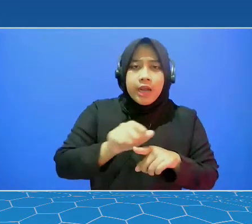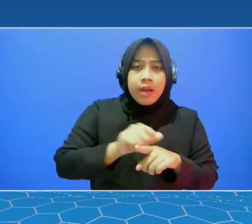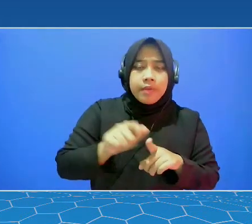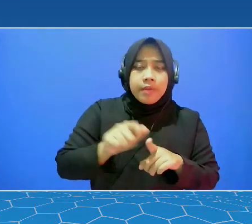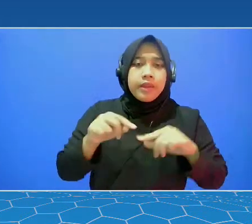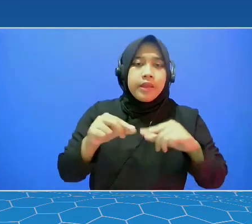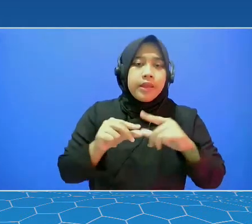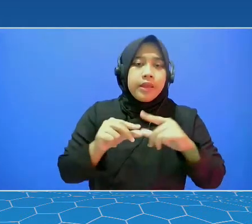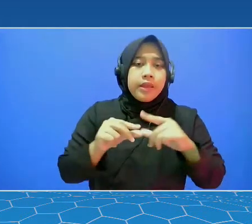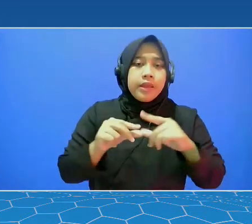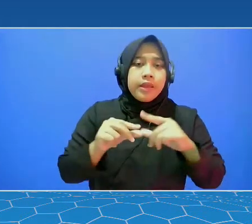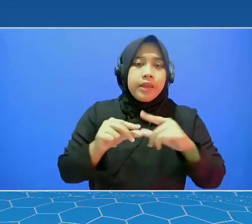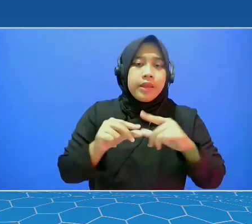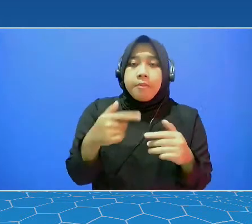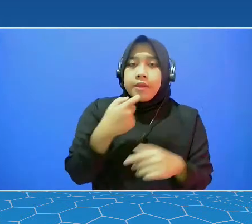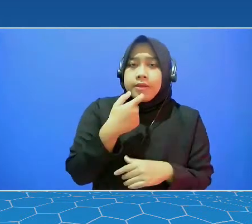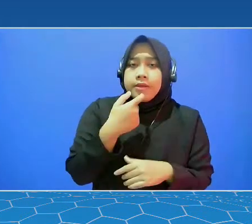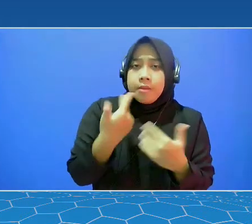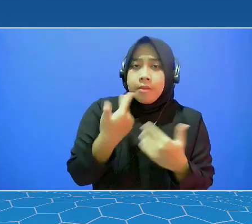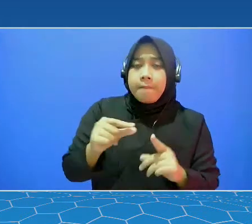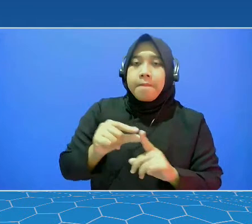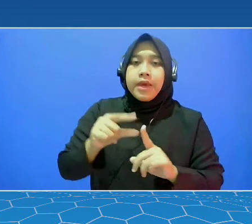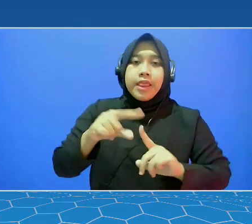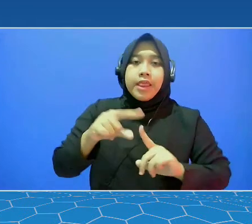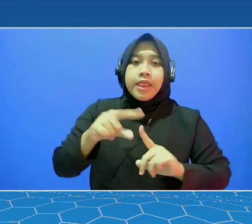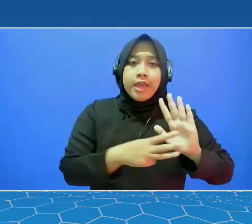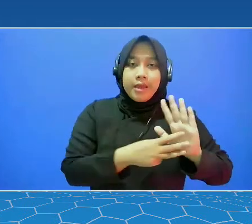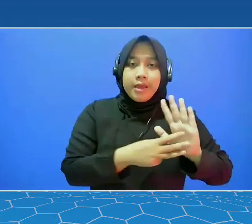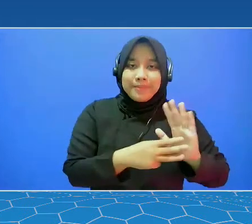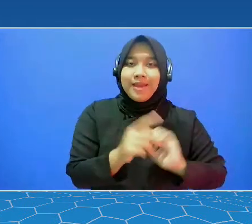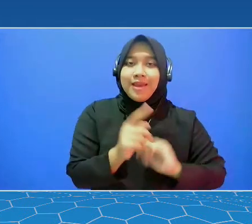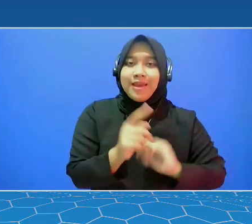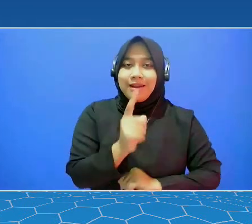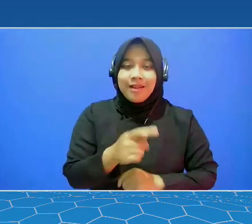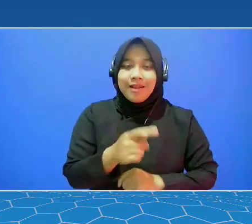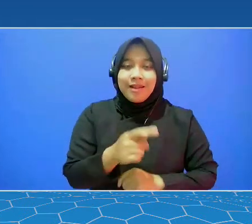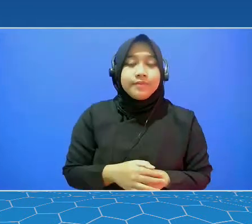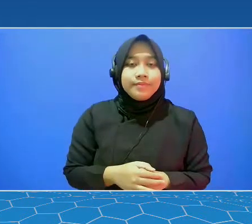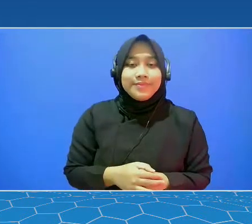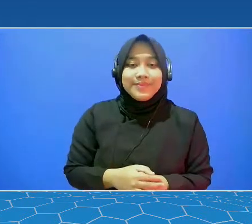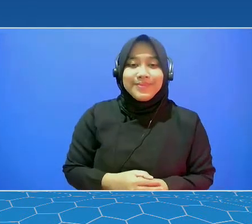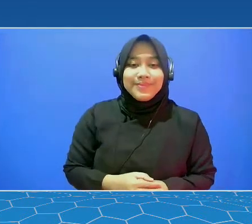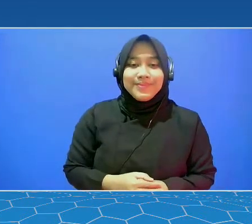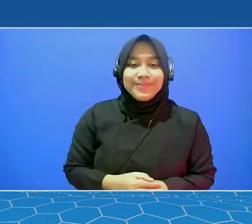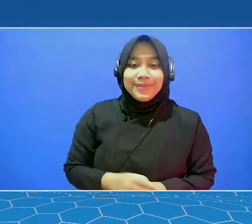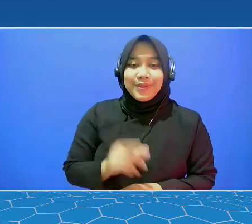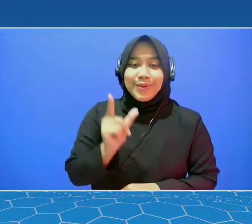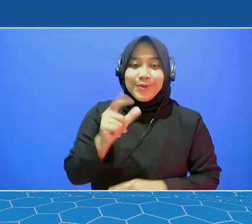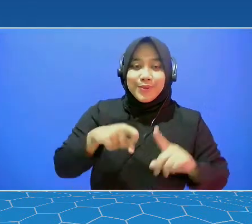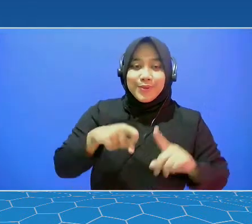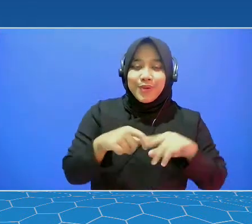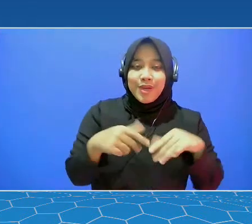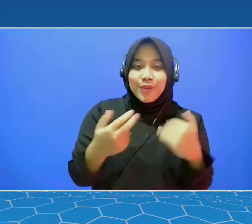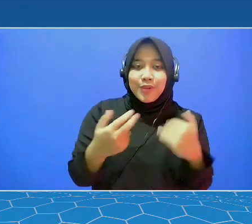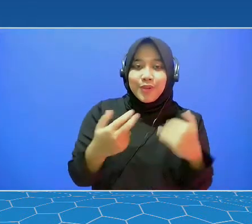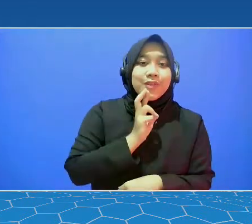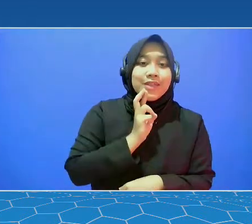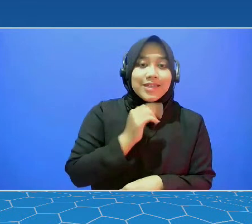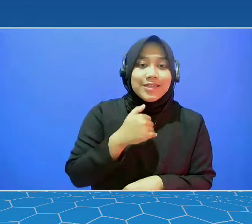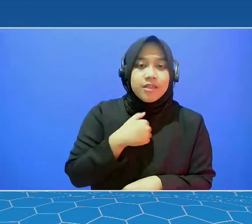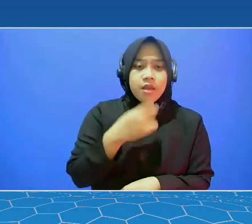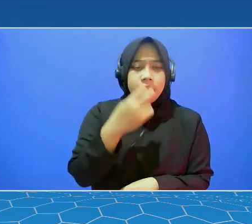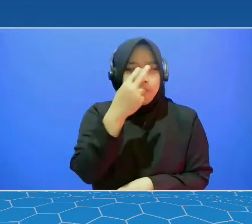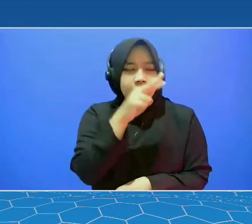NCD space? And back to the UK, I noticed recently we have a